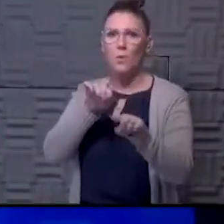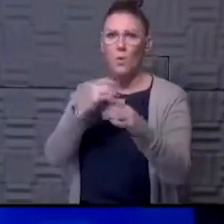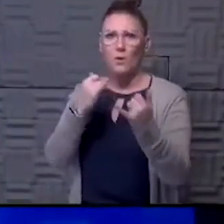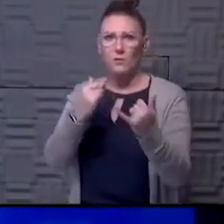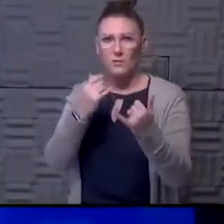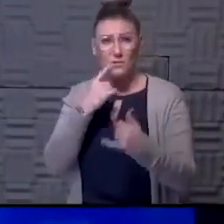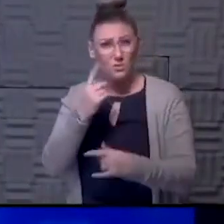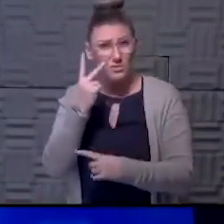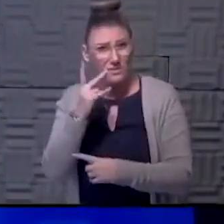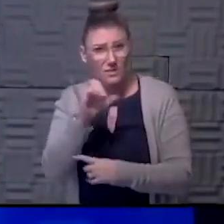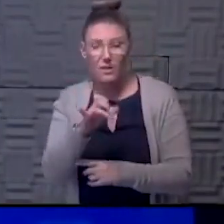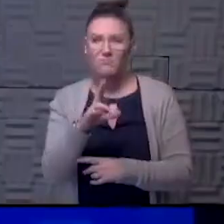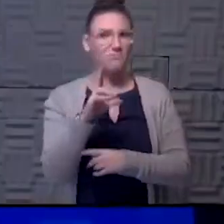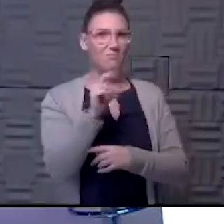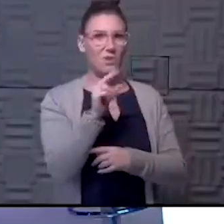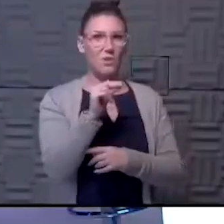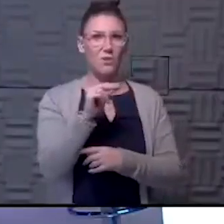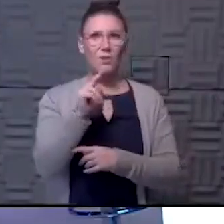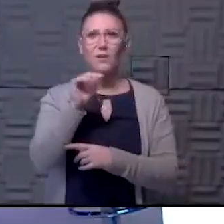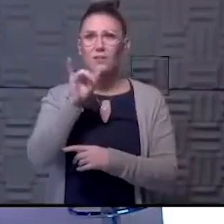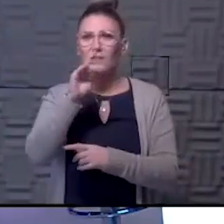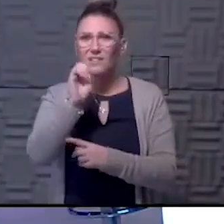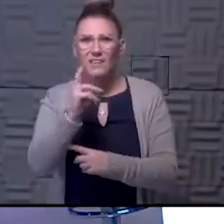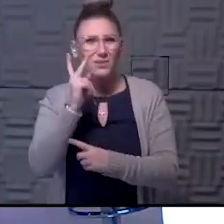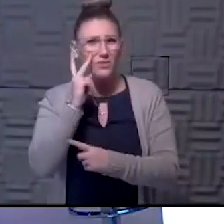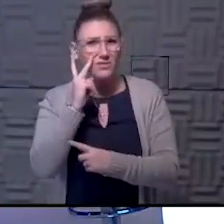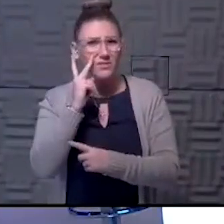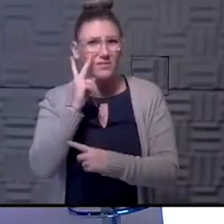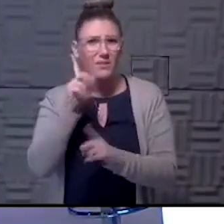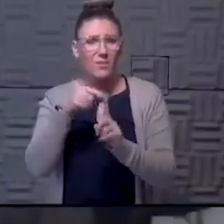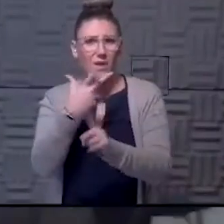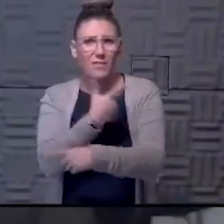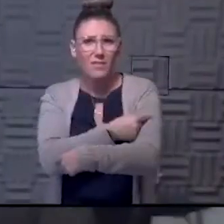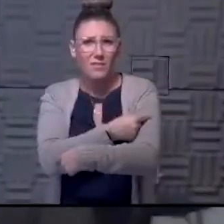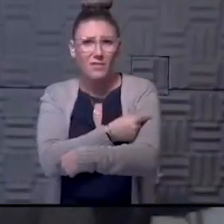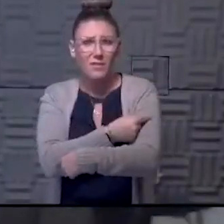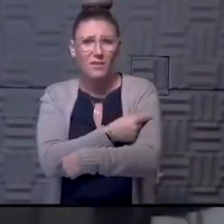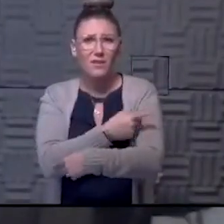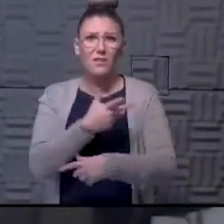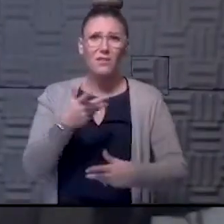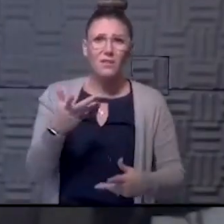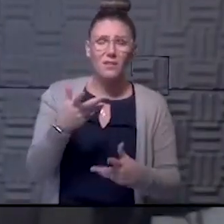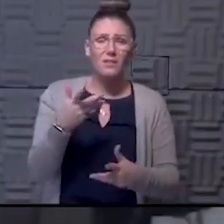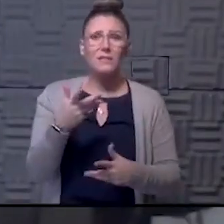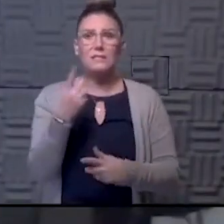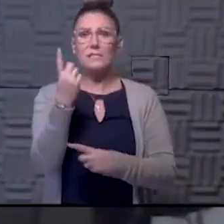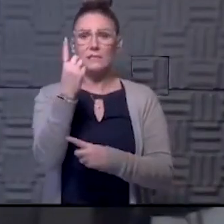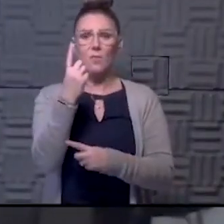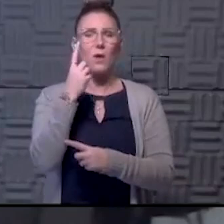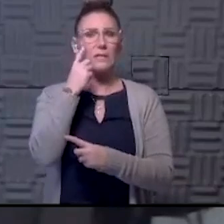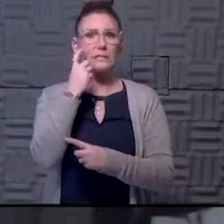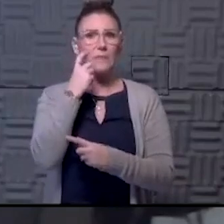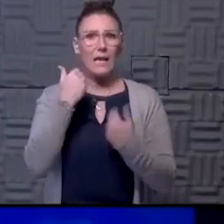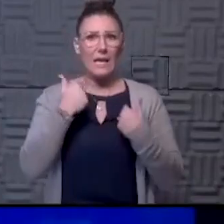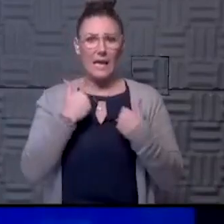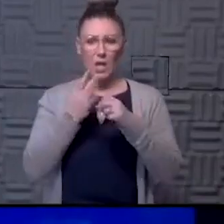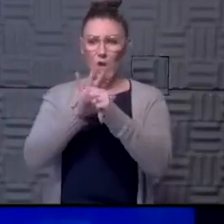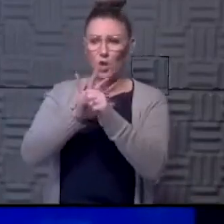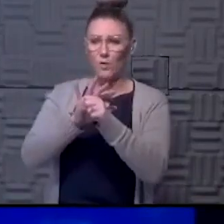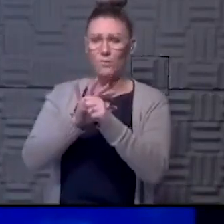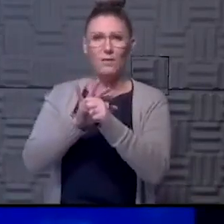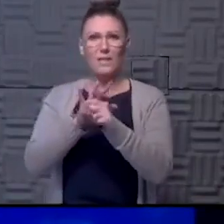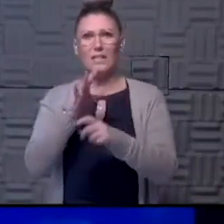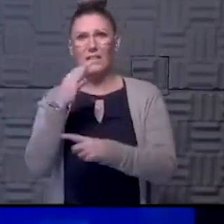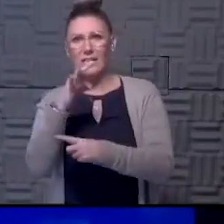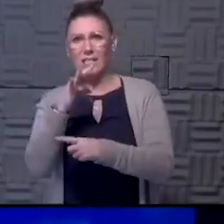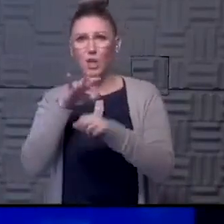about that. Did you see that? I did Nate, not. did you see that about the vaccine? Can it cause death? Or there was somebody who I suspect had COVID early. They didn't know he